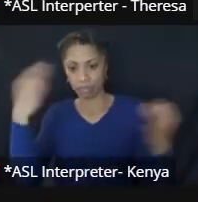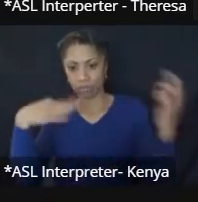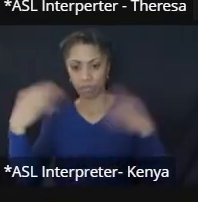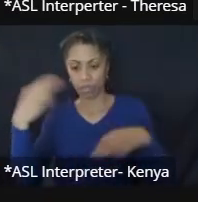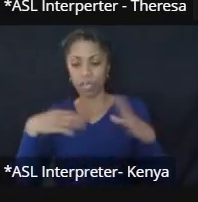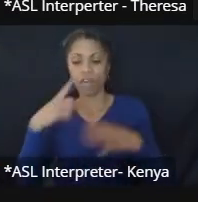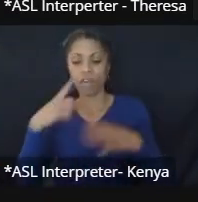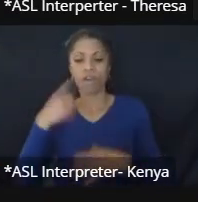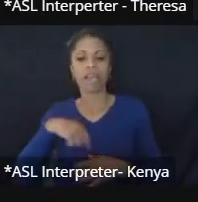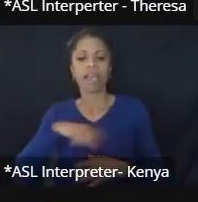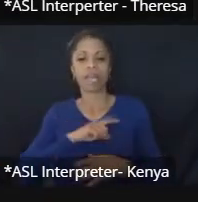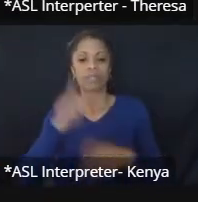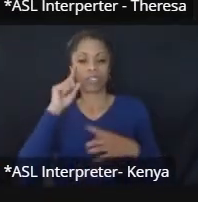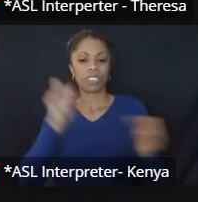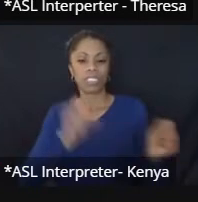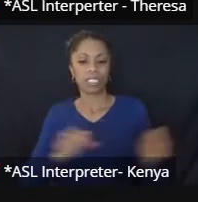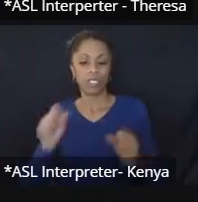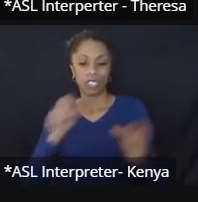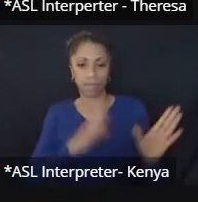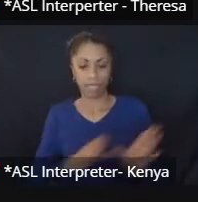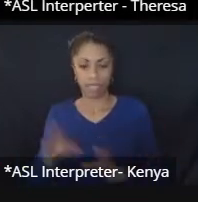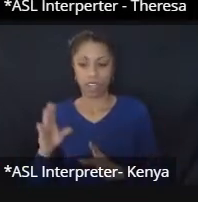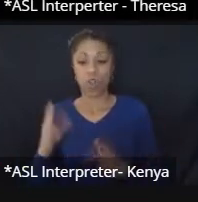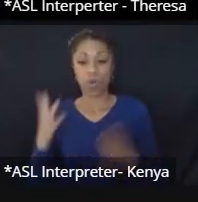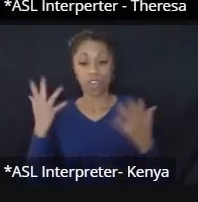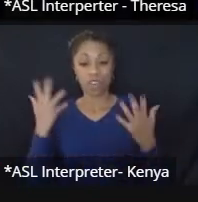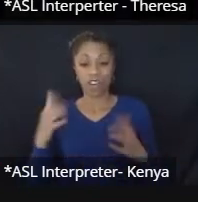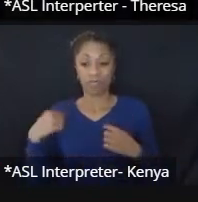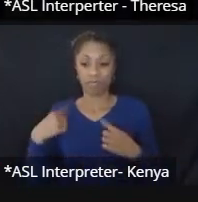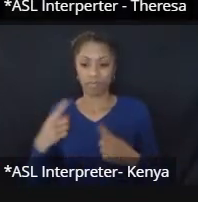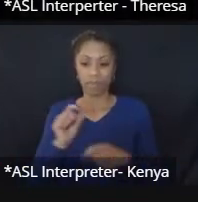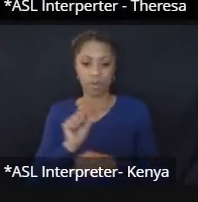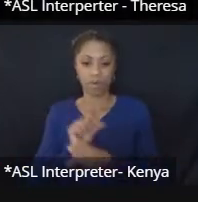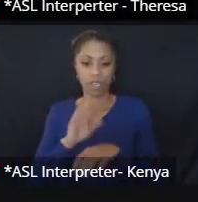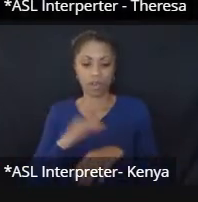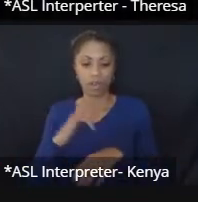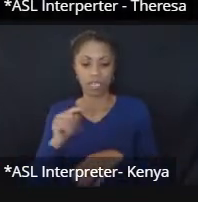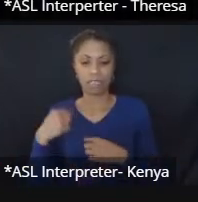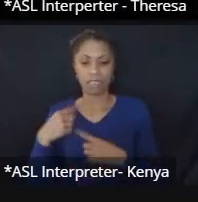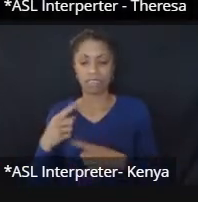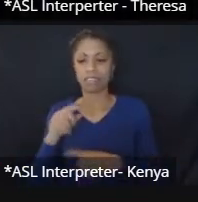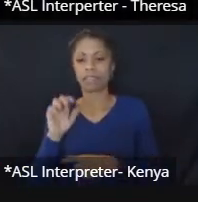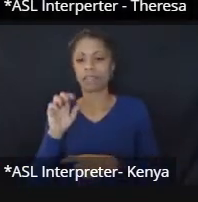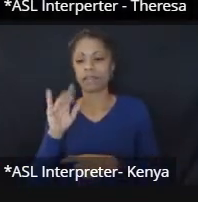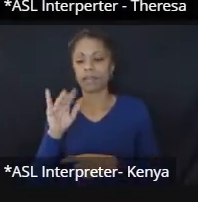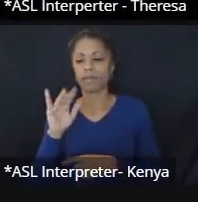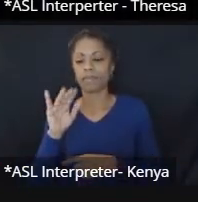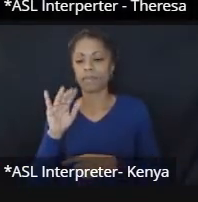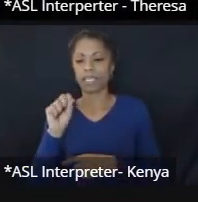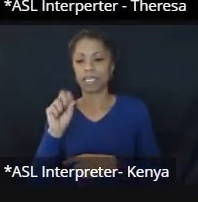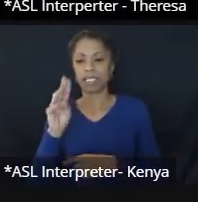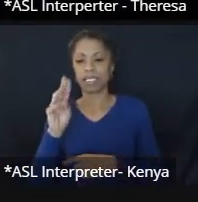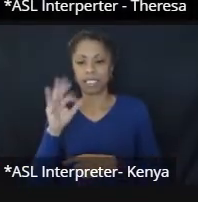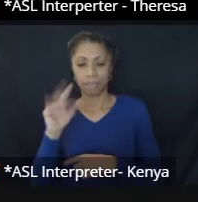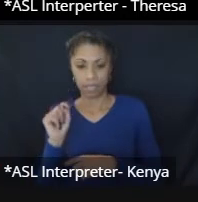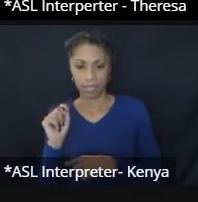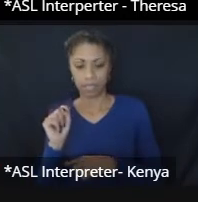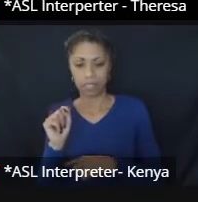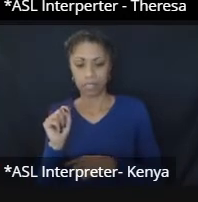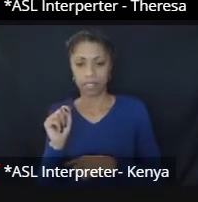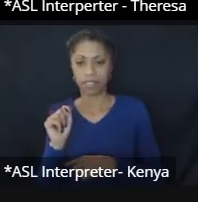on since the summit, which was a culmination of all of the listening that we had done over the year.